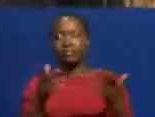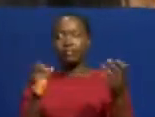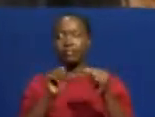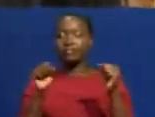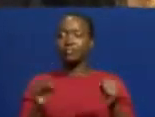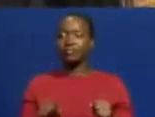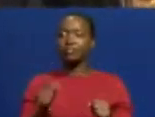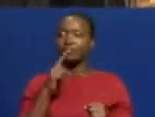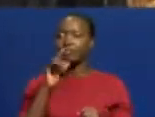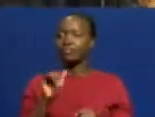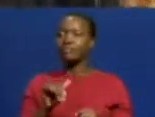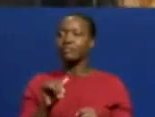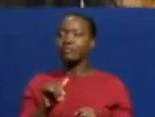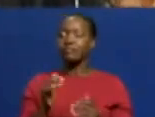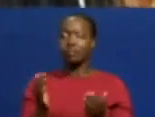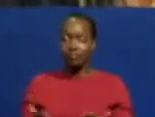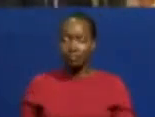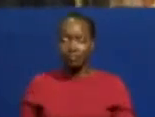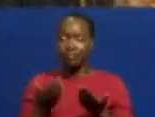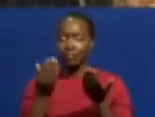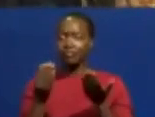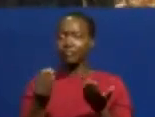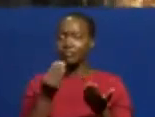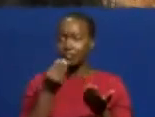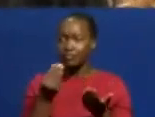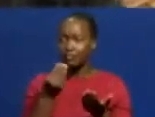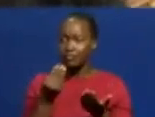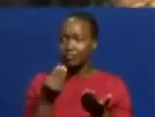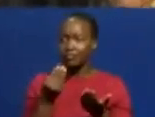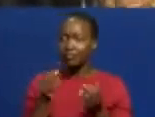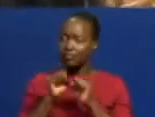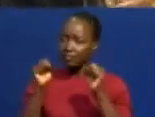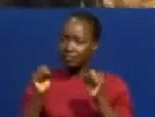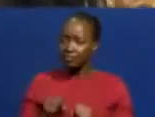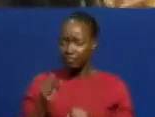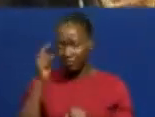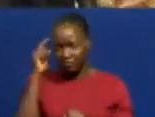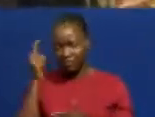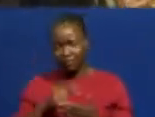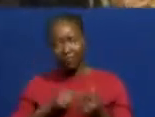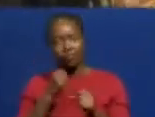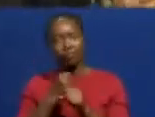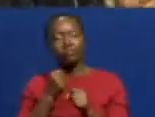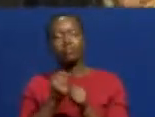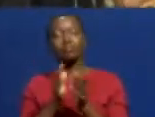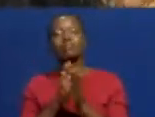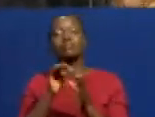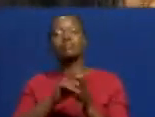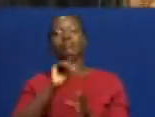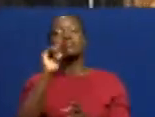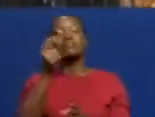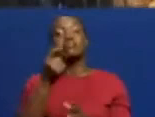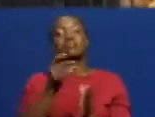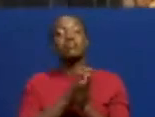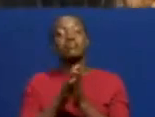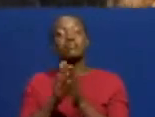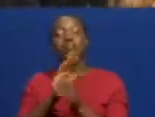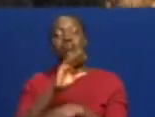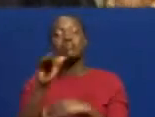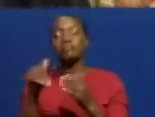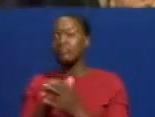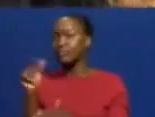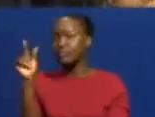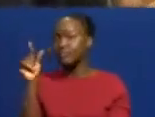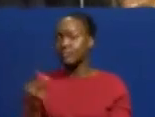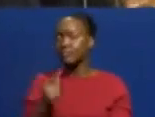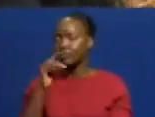systems so that they could improve food systems. What do you think can be done within Kenya and all regions so